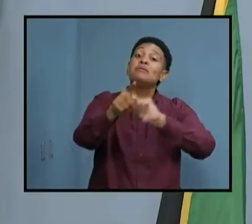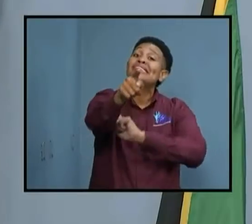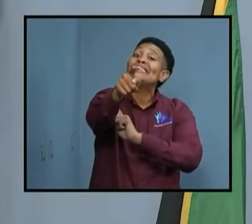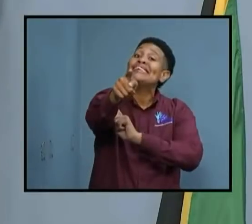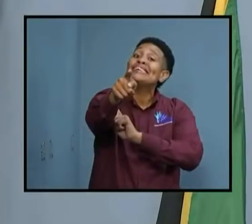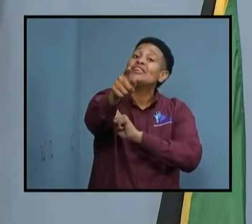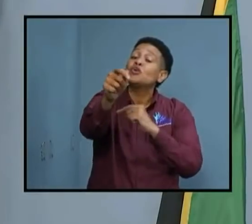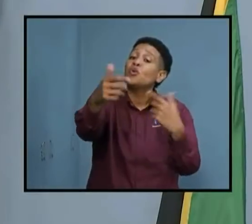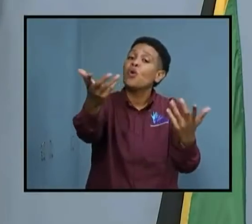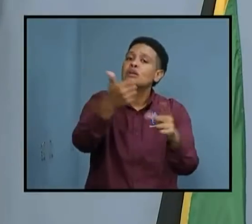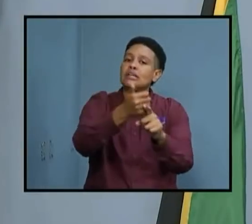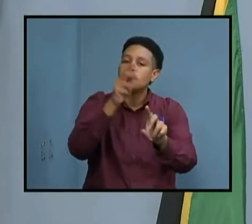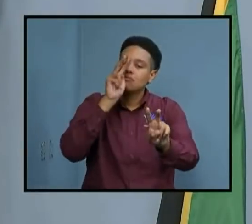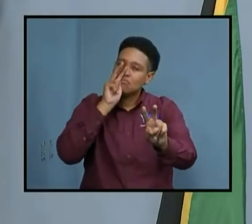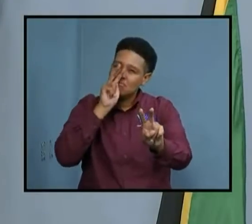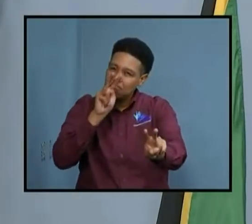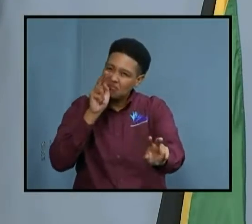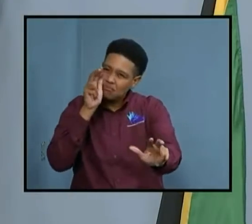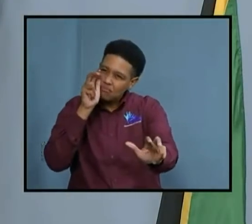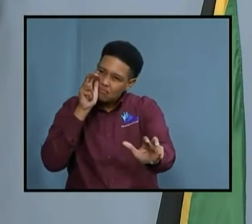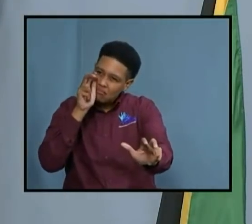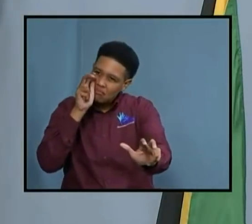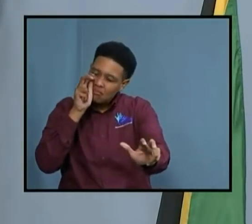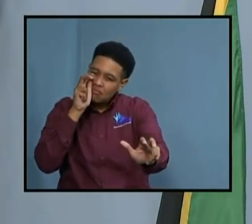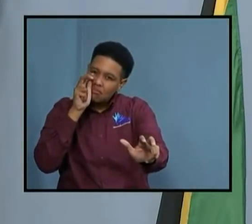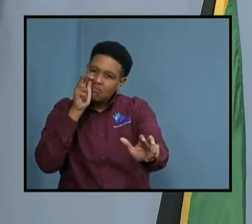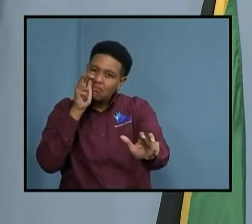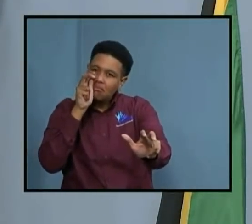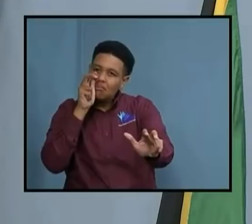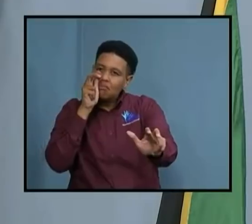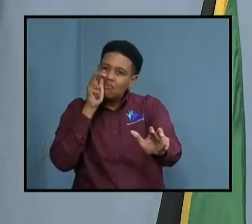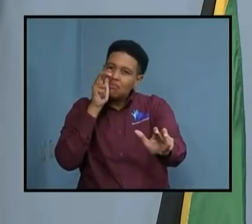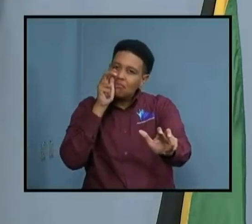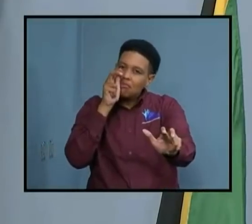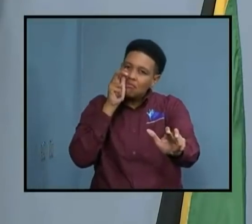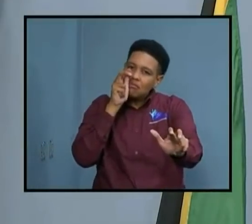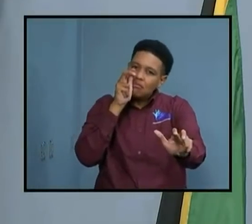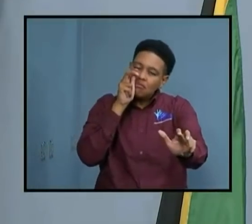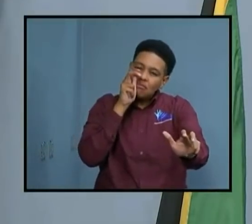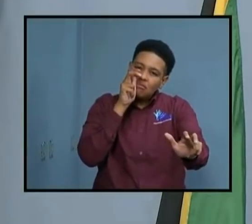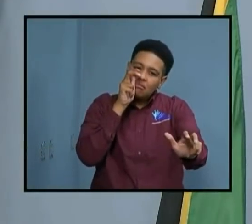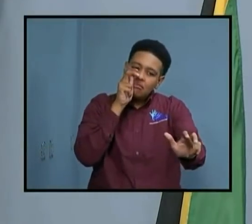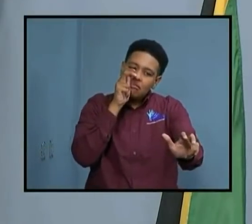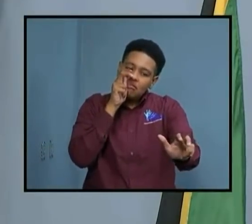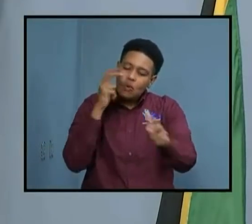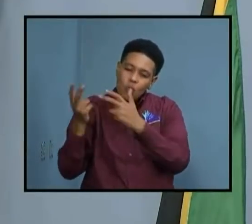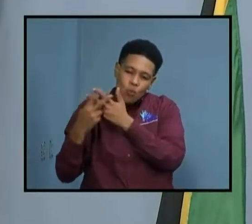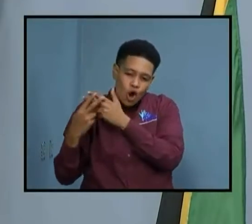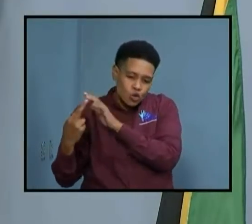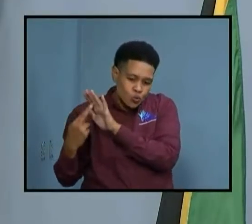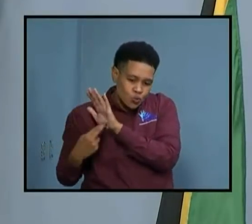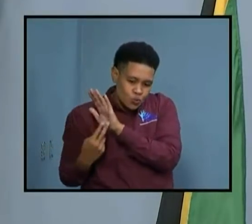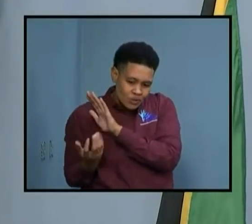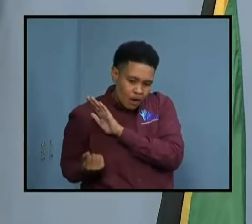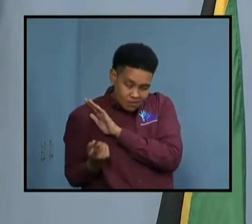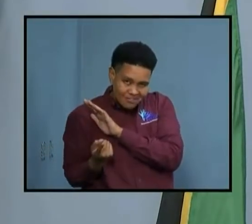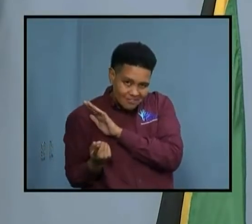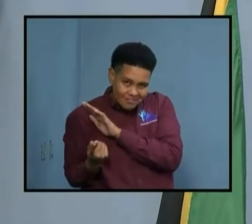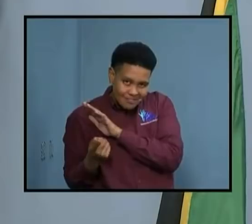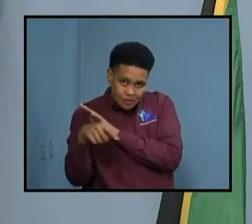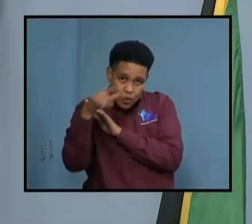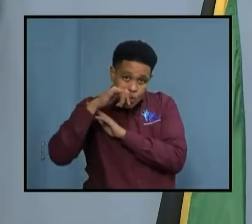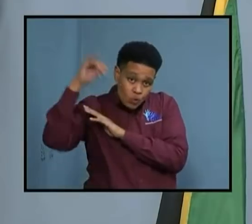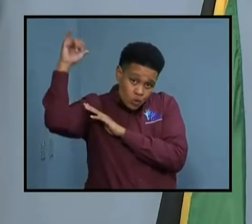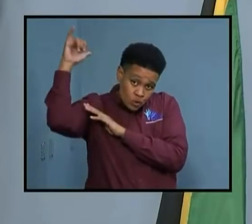to observe the quarantine orders. Those who are